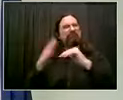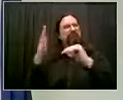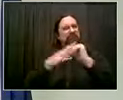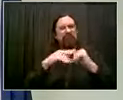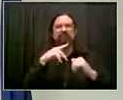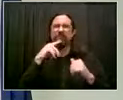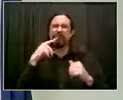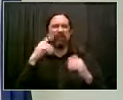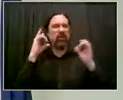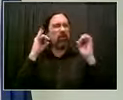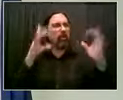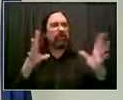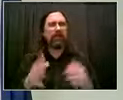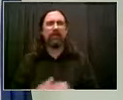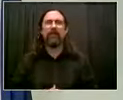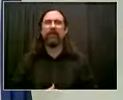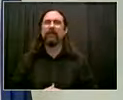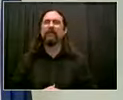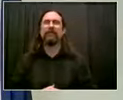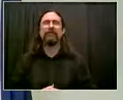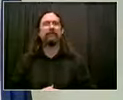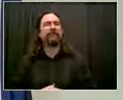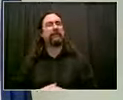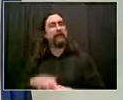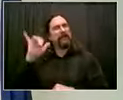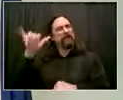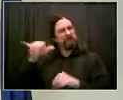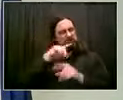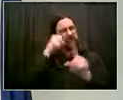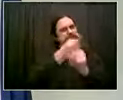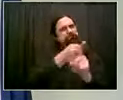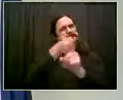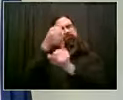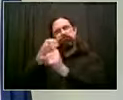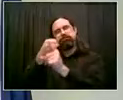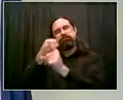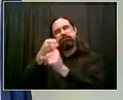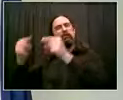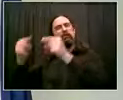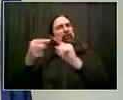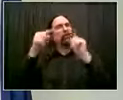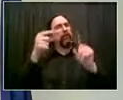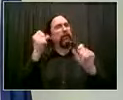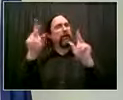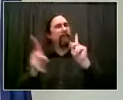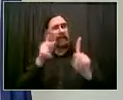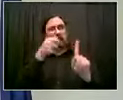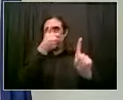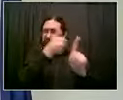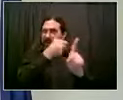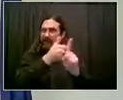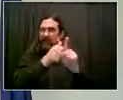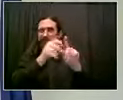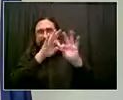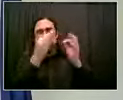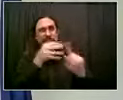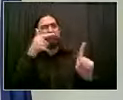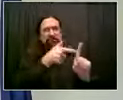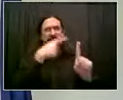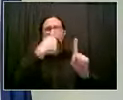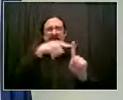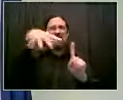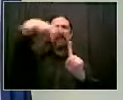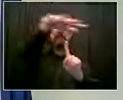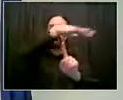again, my heart, you know, my prayers go out to that family. But you know what? This is gun violence awareness month.